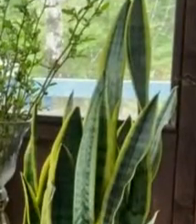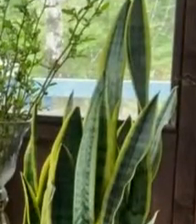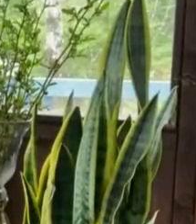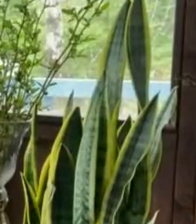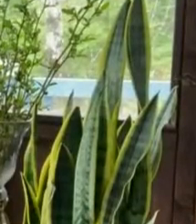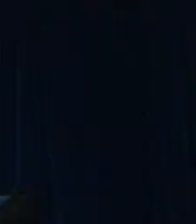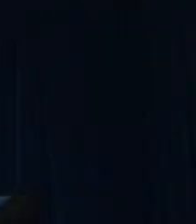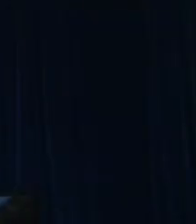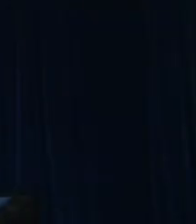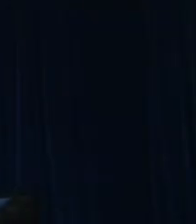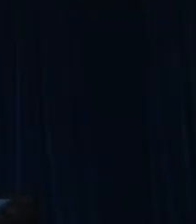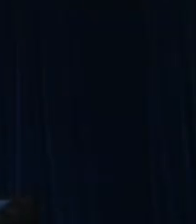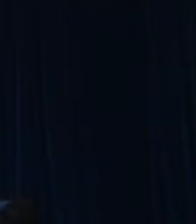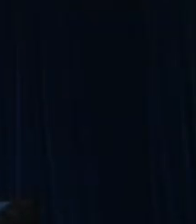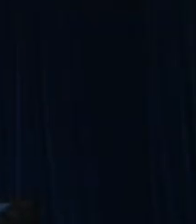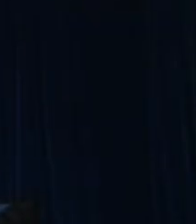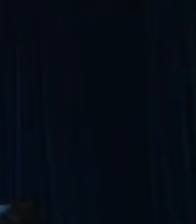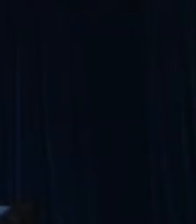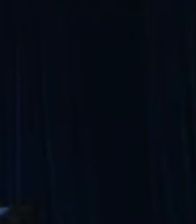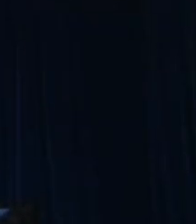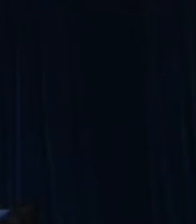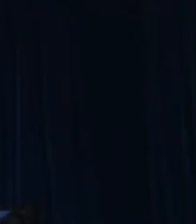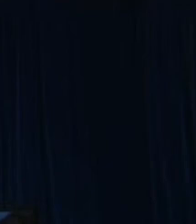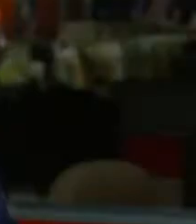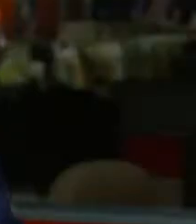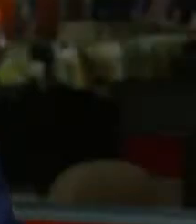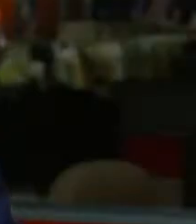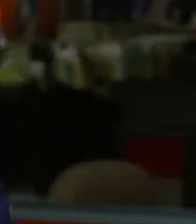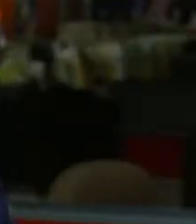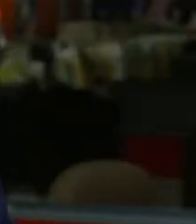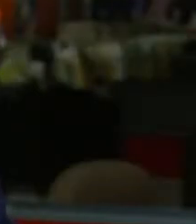the preference by NACI that came out yesterday, the National Advisory Committee.